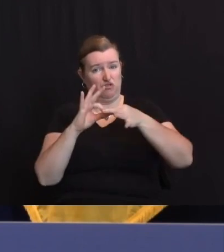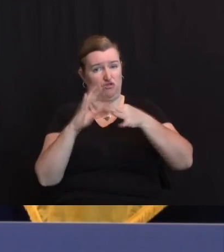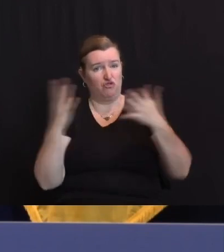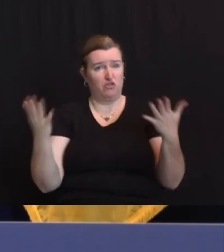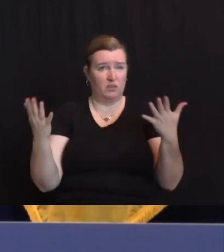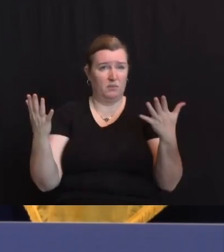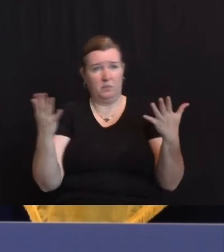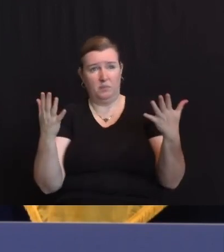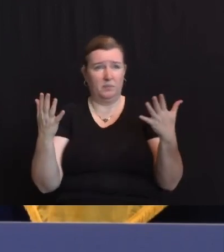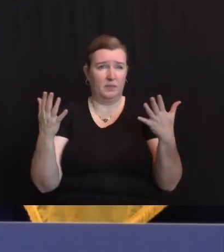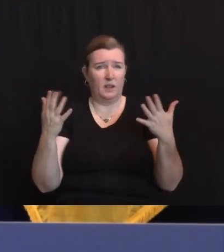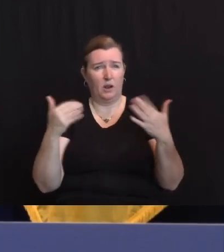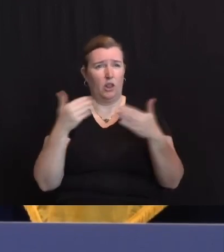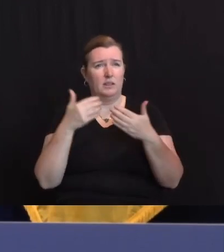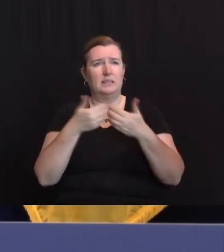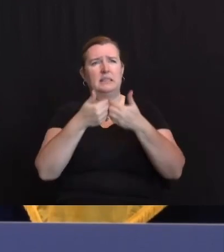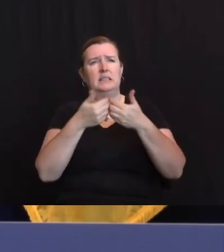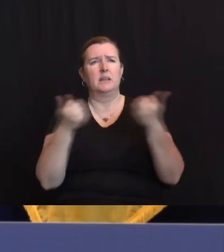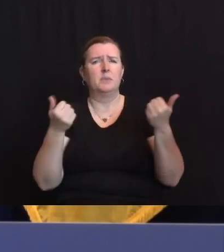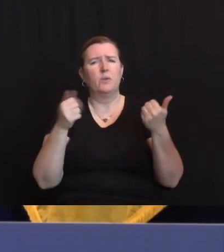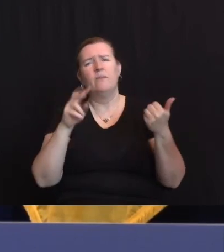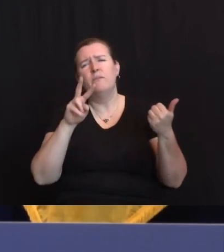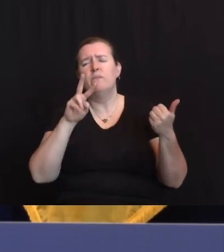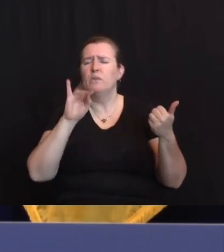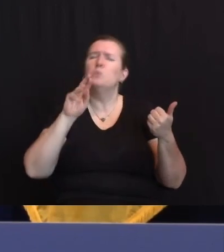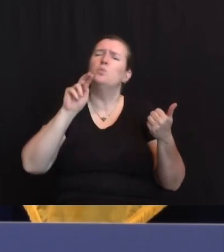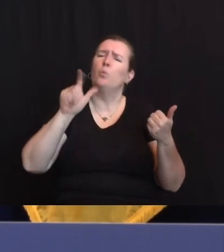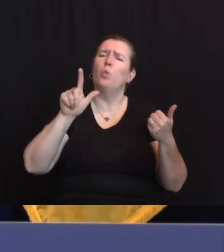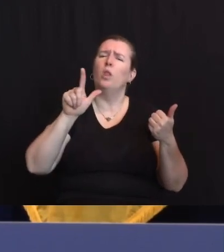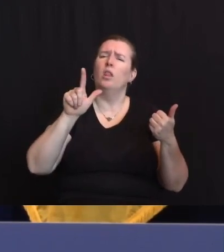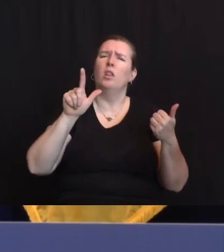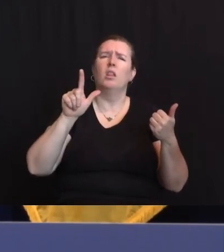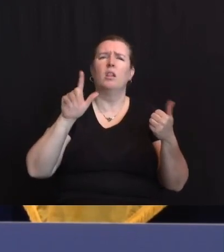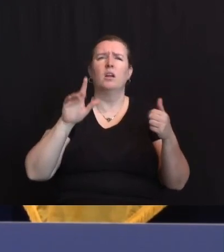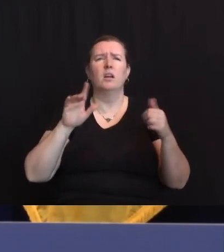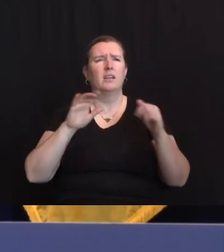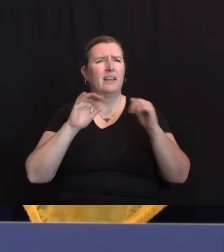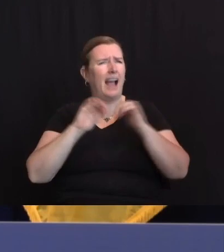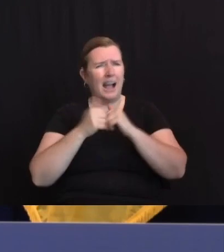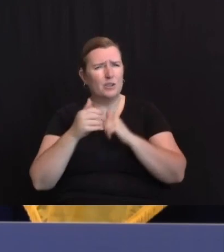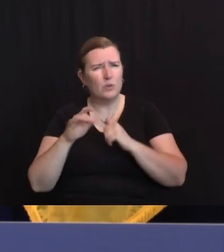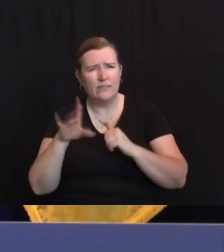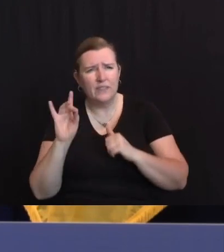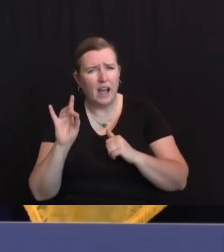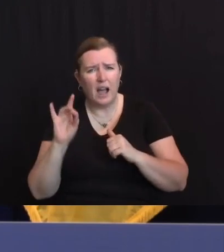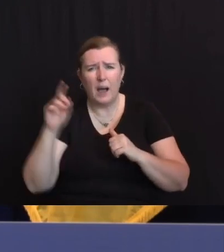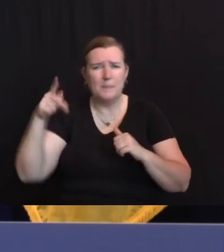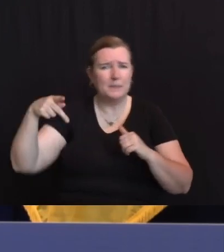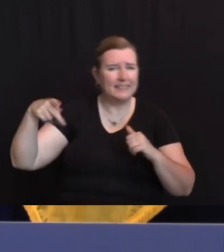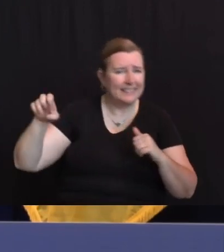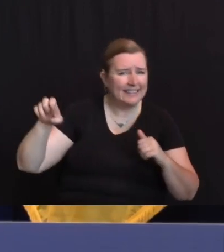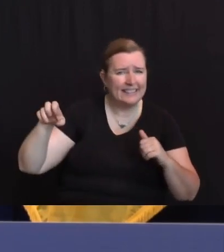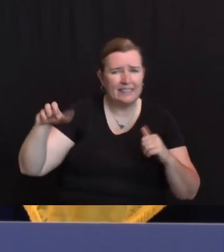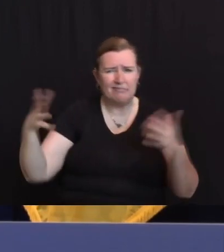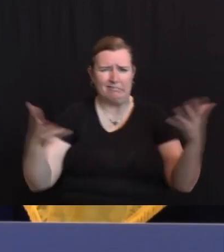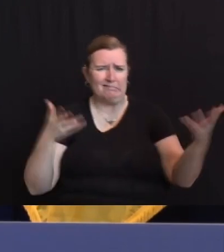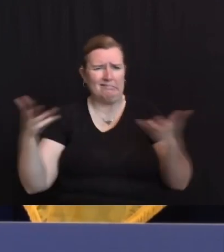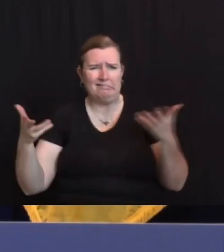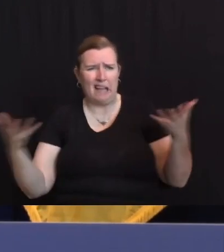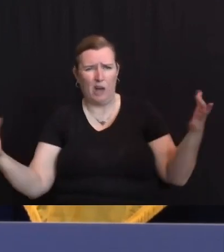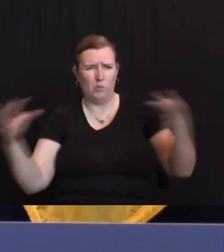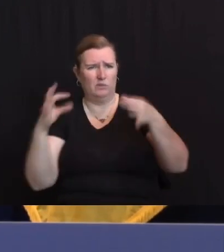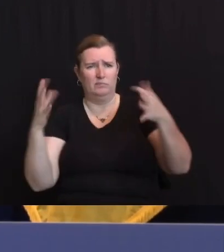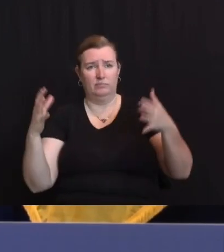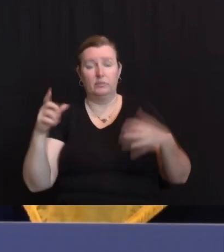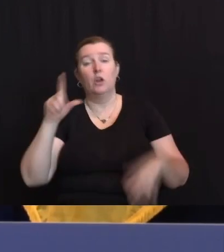and night, and that things like PPE, for instance, into long-term care facilities. More to be done in long-term care, and how about